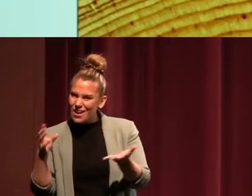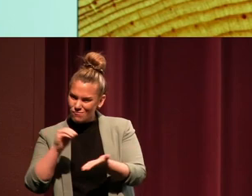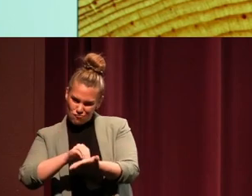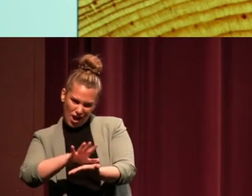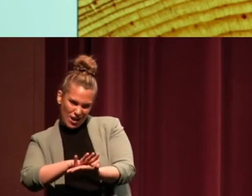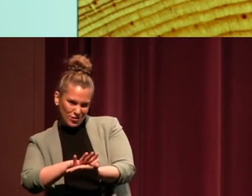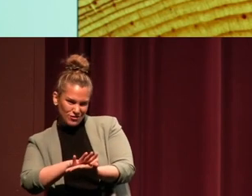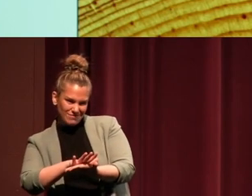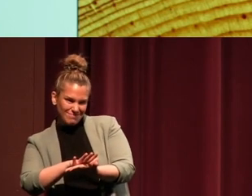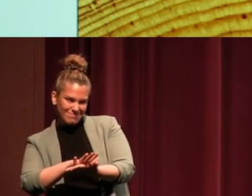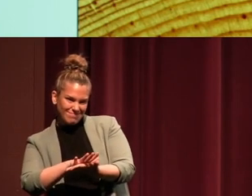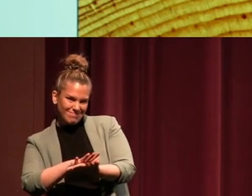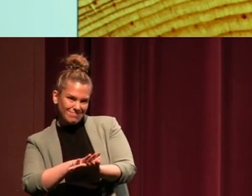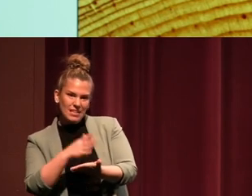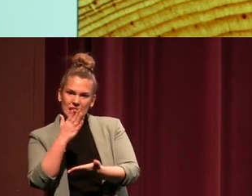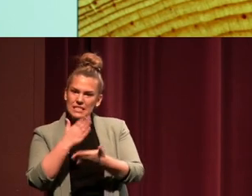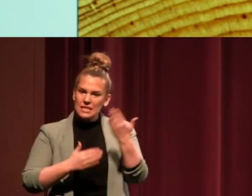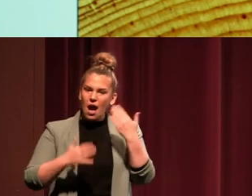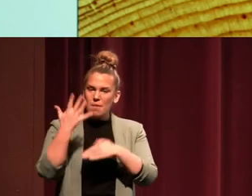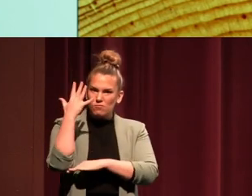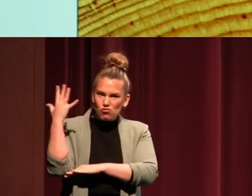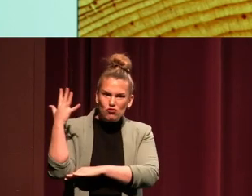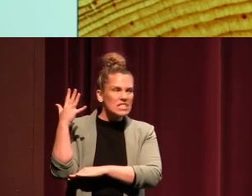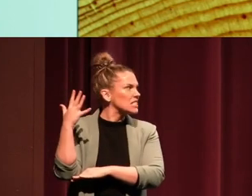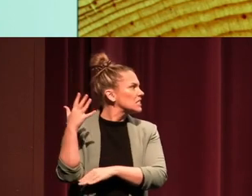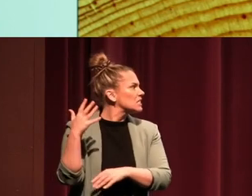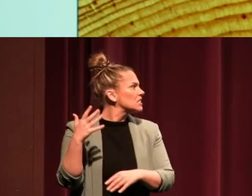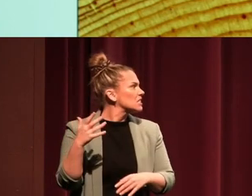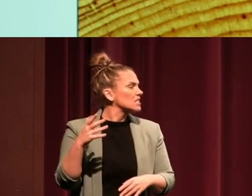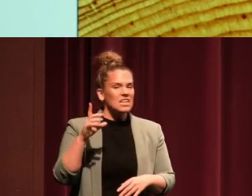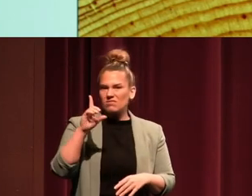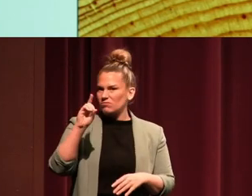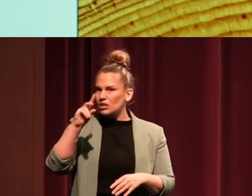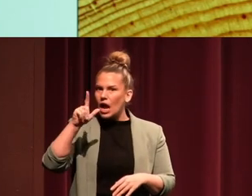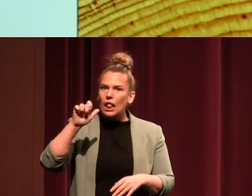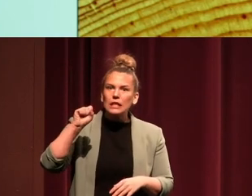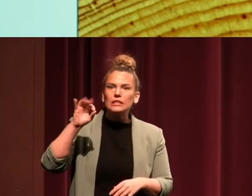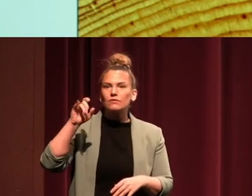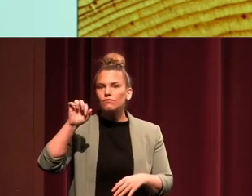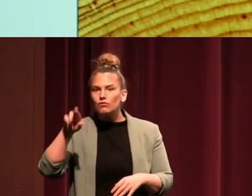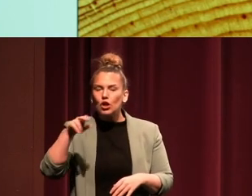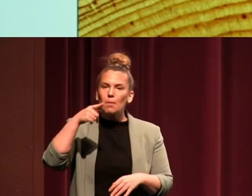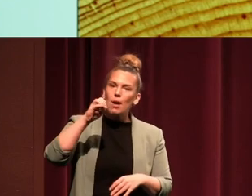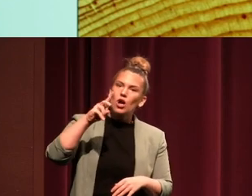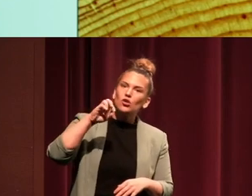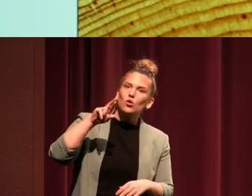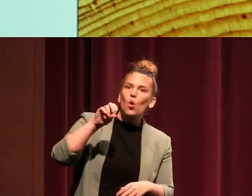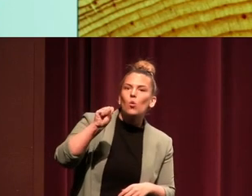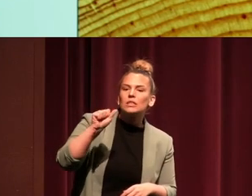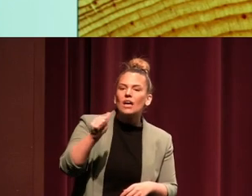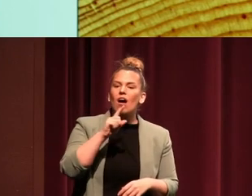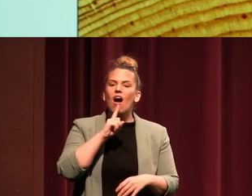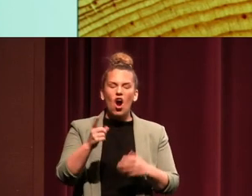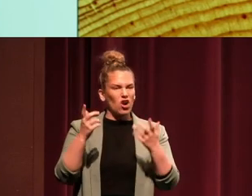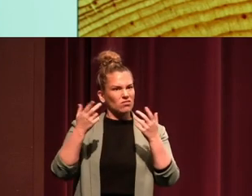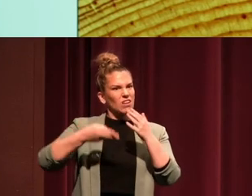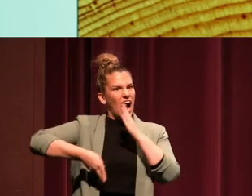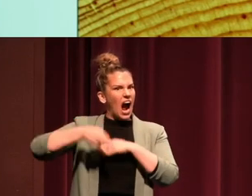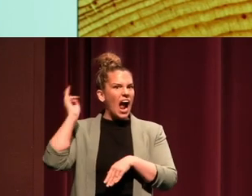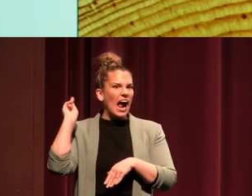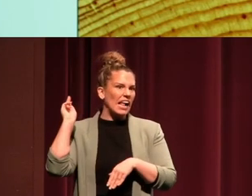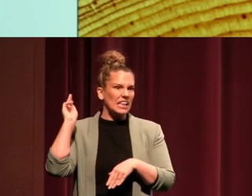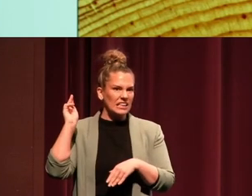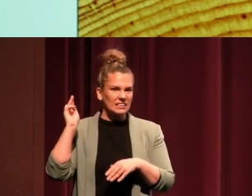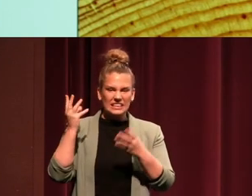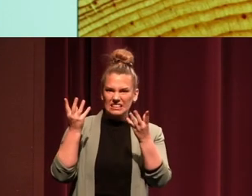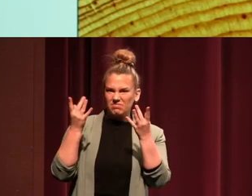Long-lived conifer trees like ponderosa pine, western larch, Douglas fir, are hydroclimatically sensitive, which is just a fancy